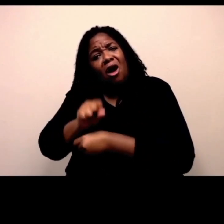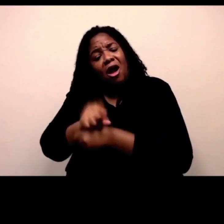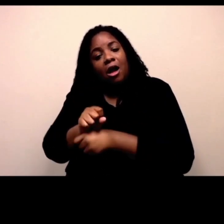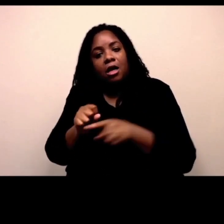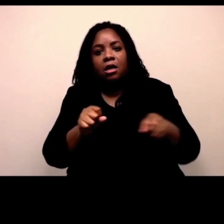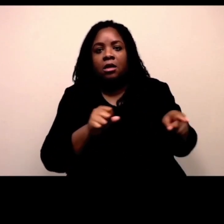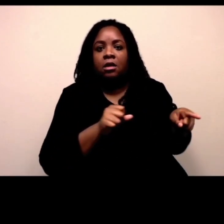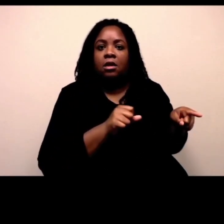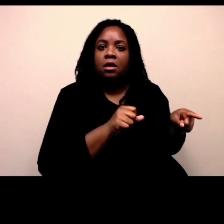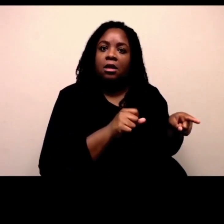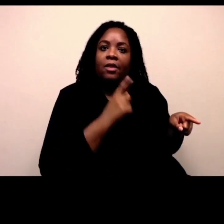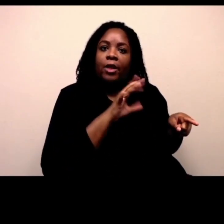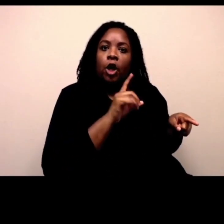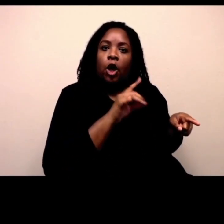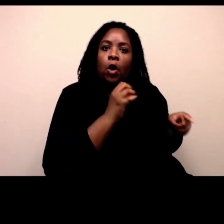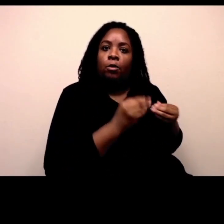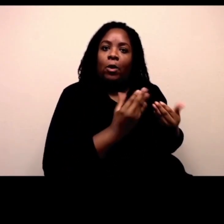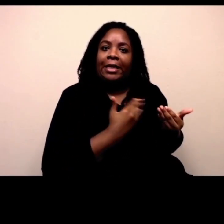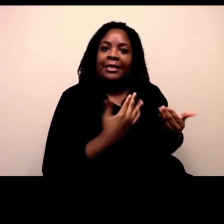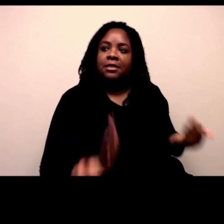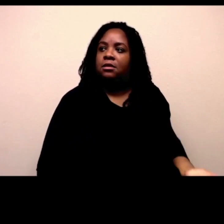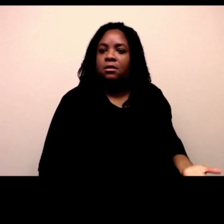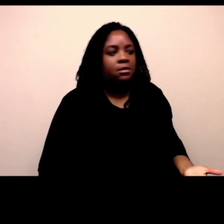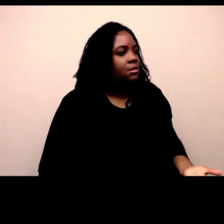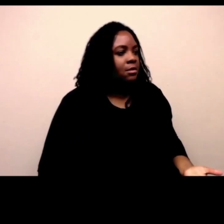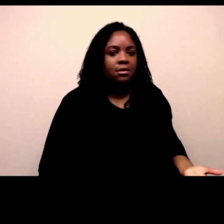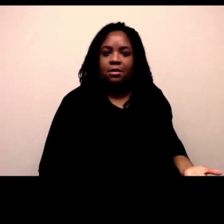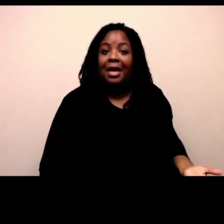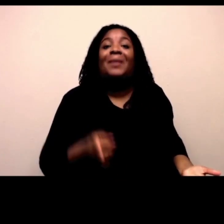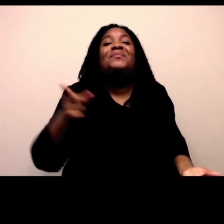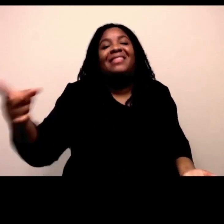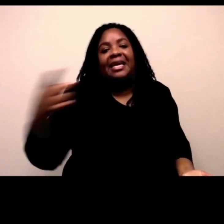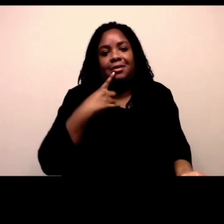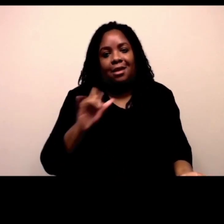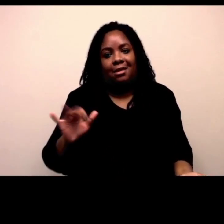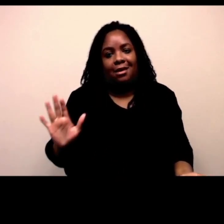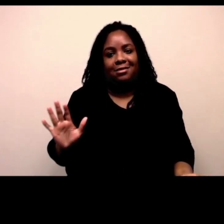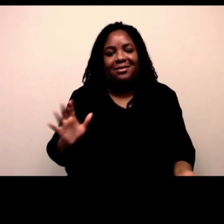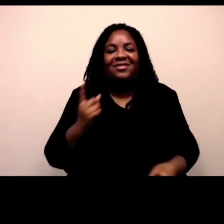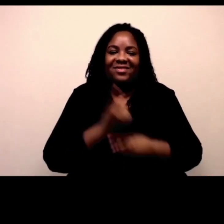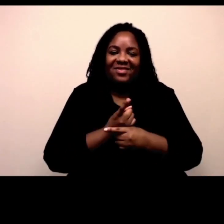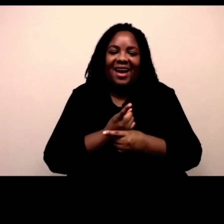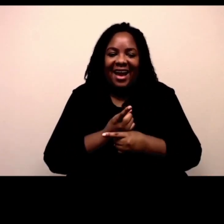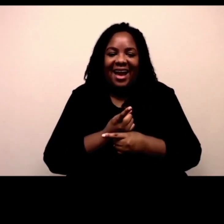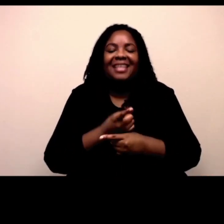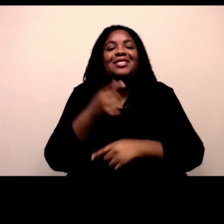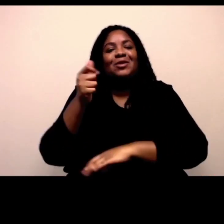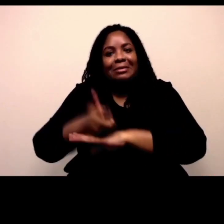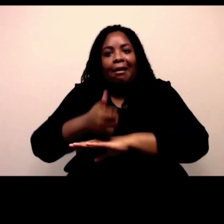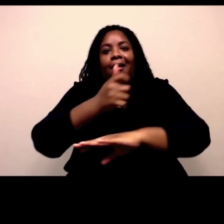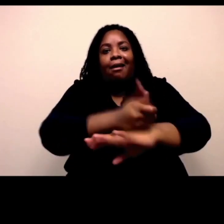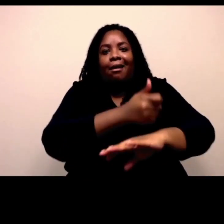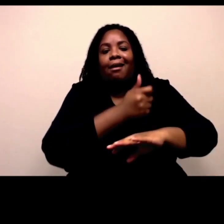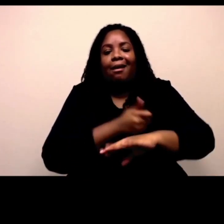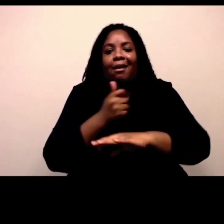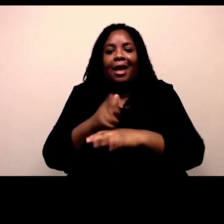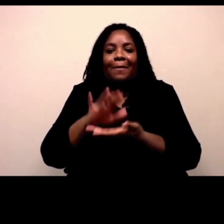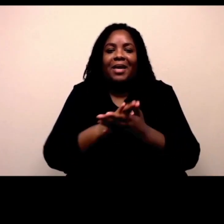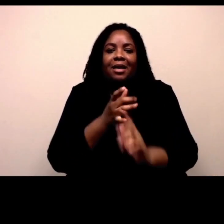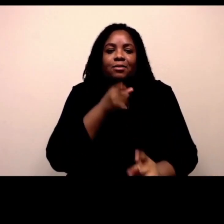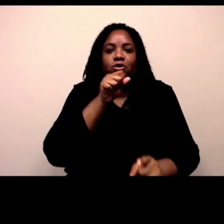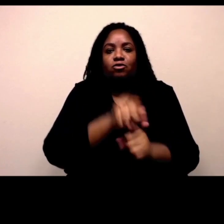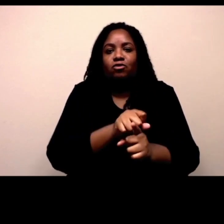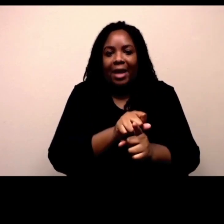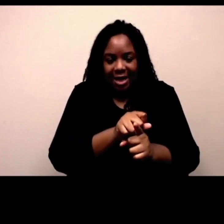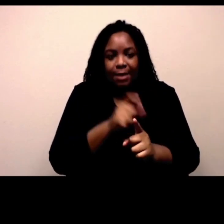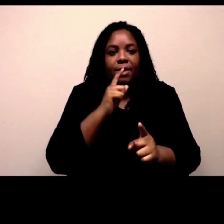just used the code to make it happen. I'm like, but they're the ones saying that, right? So you kind of like start setting things up tricky because you're proving